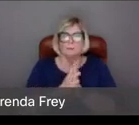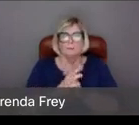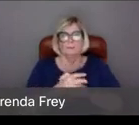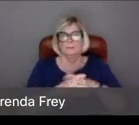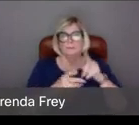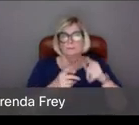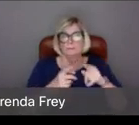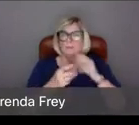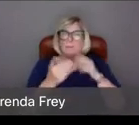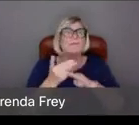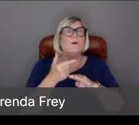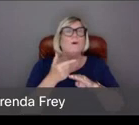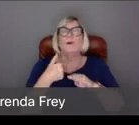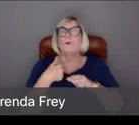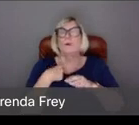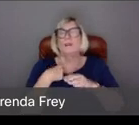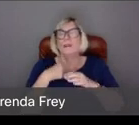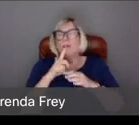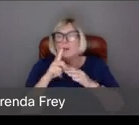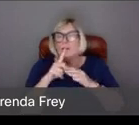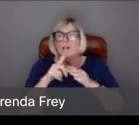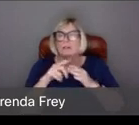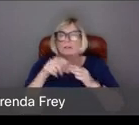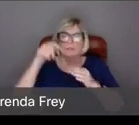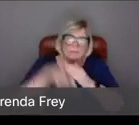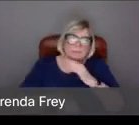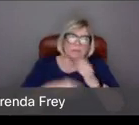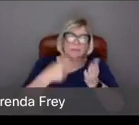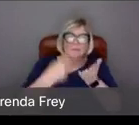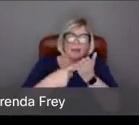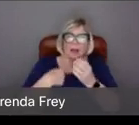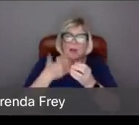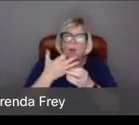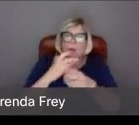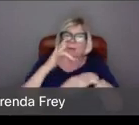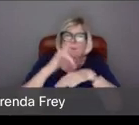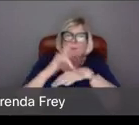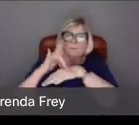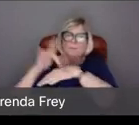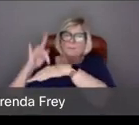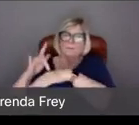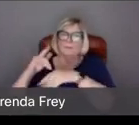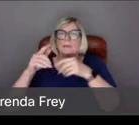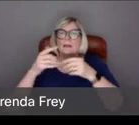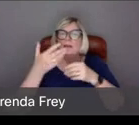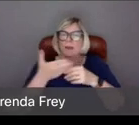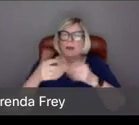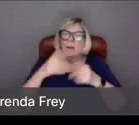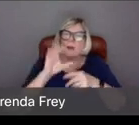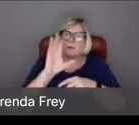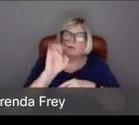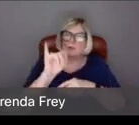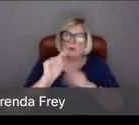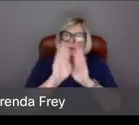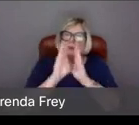So before we dive too much into that, I want to just mention a little bit about the credit bureaus. So when you think about your